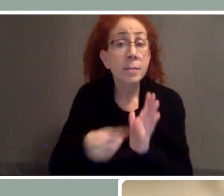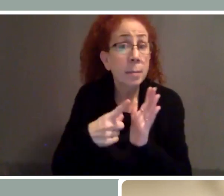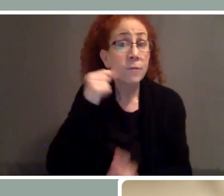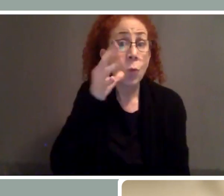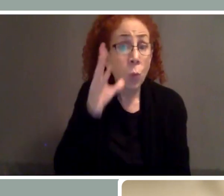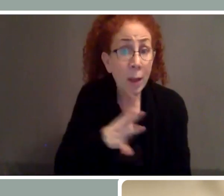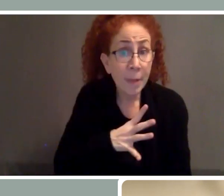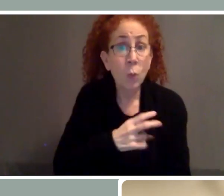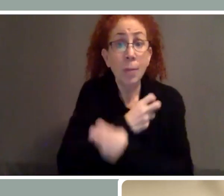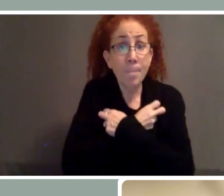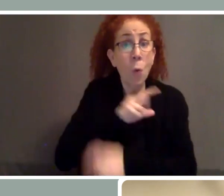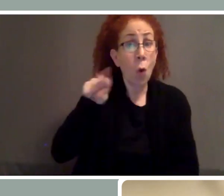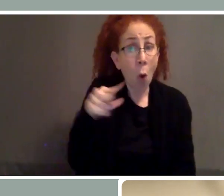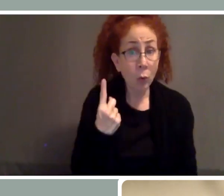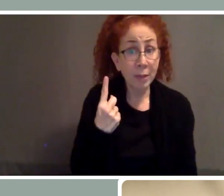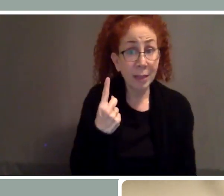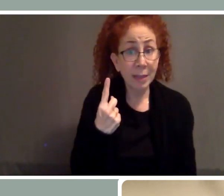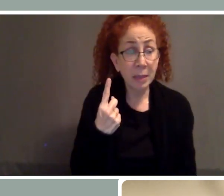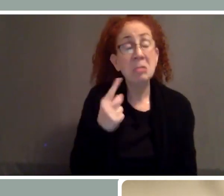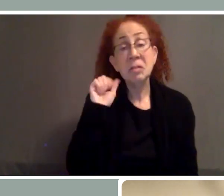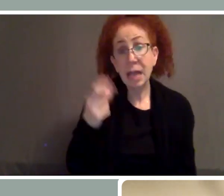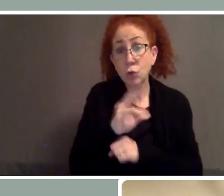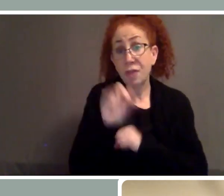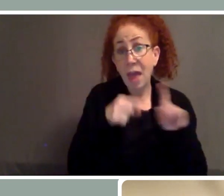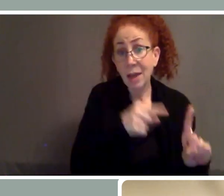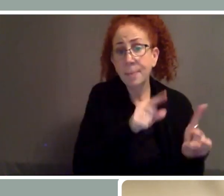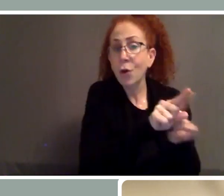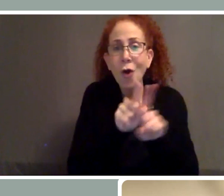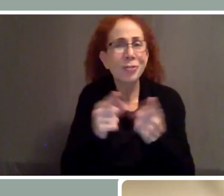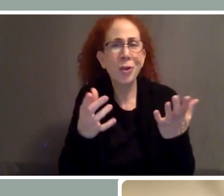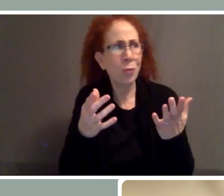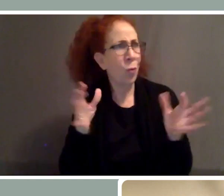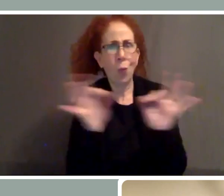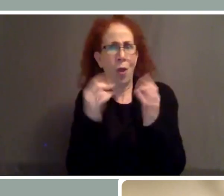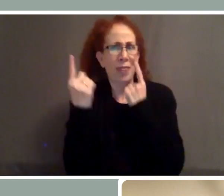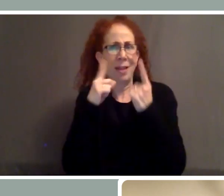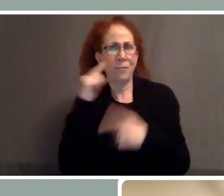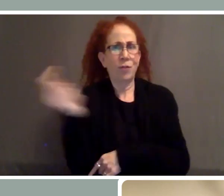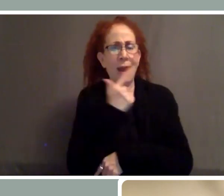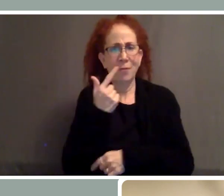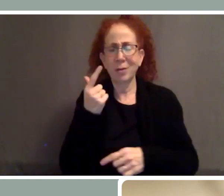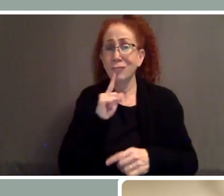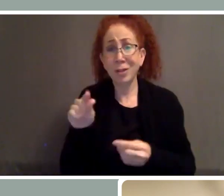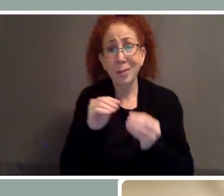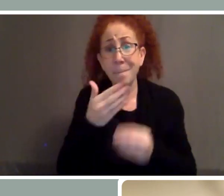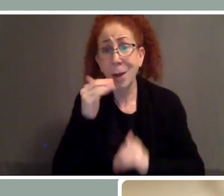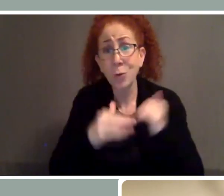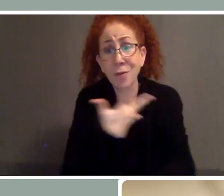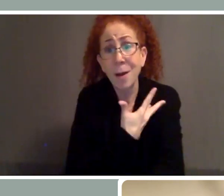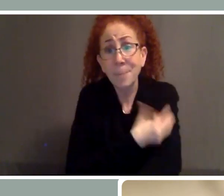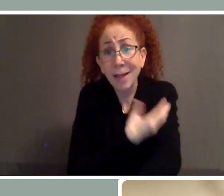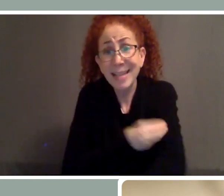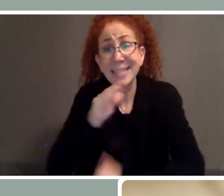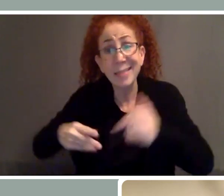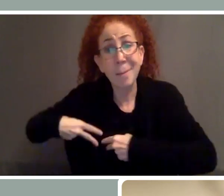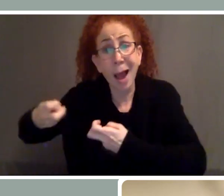women with bone-only disease, that's something we think of. But honestly, we obviously want to think about it in everyone because, it's much nicer to have a blood test than to have a